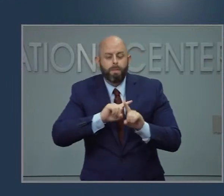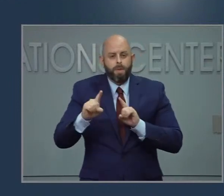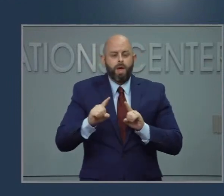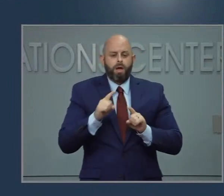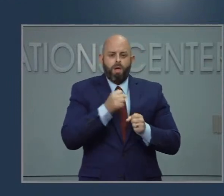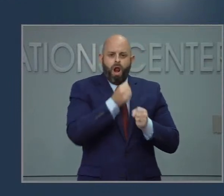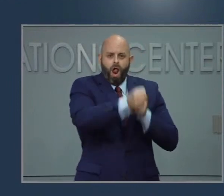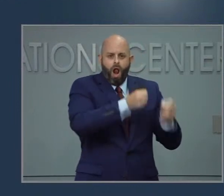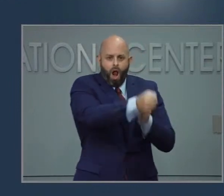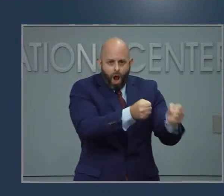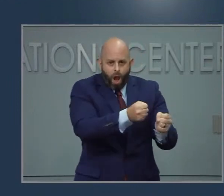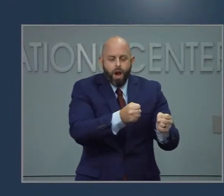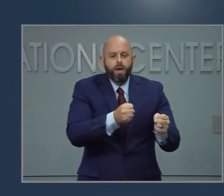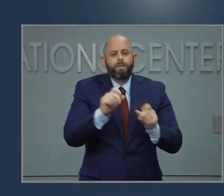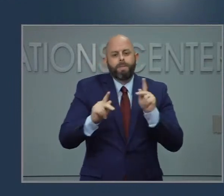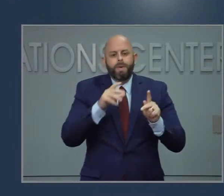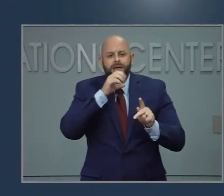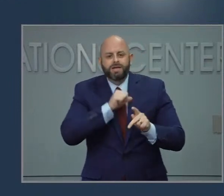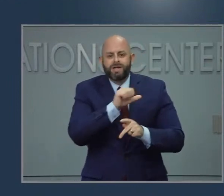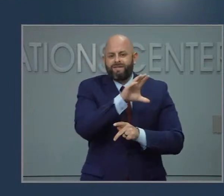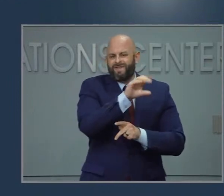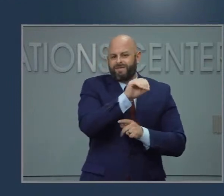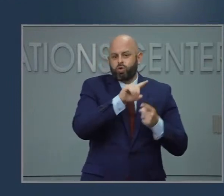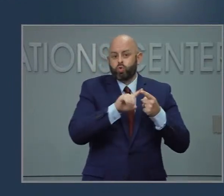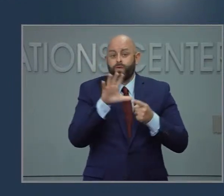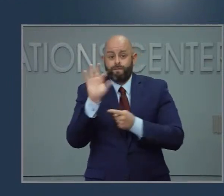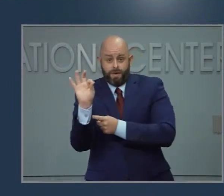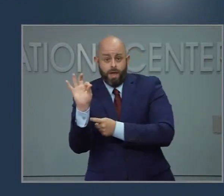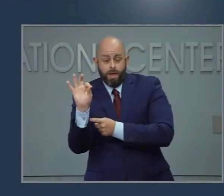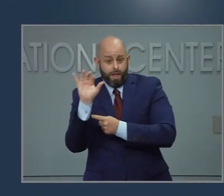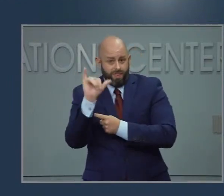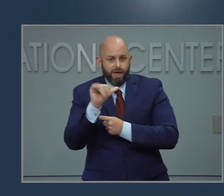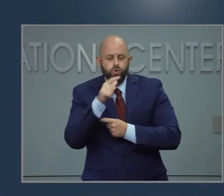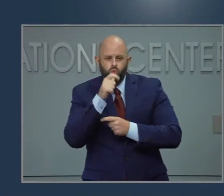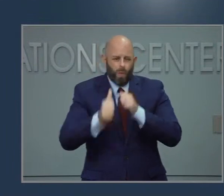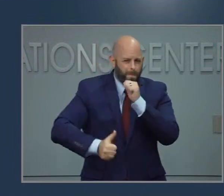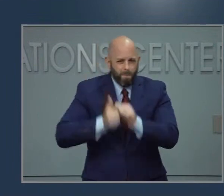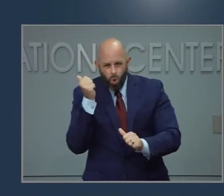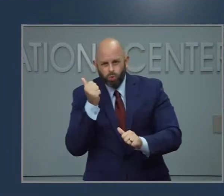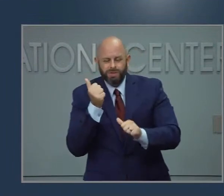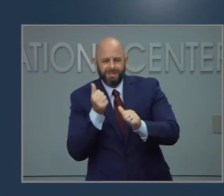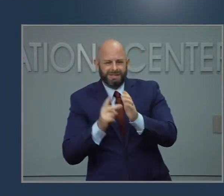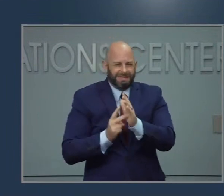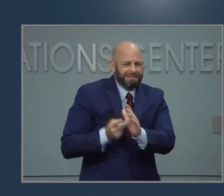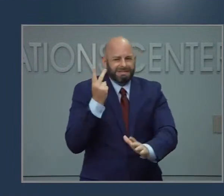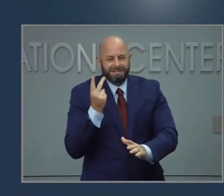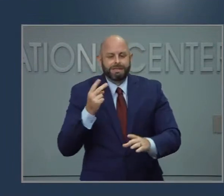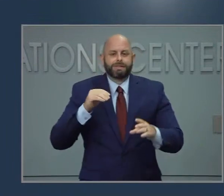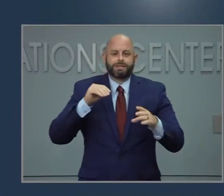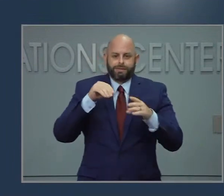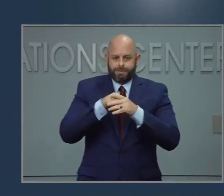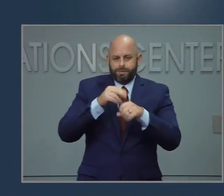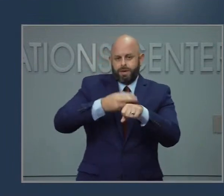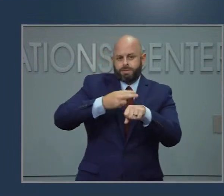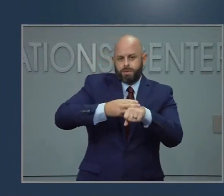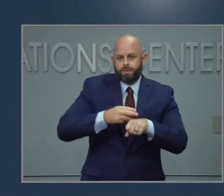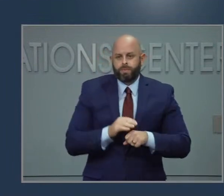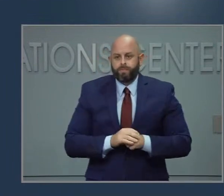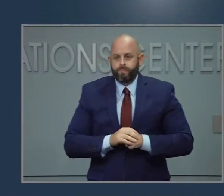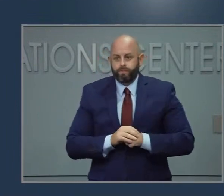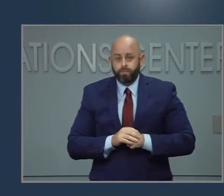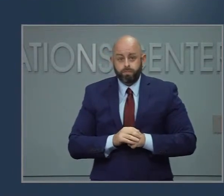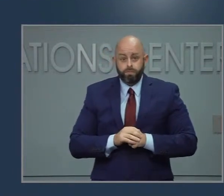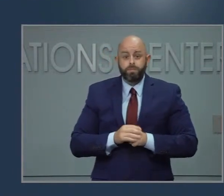for people ages 50 to 59 in the past week. Now, this next slide looks at